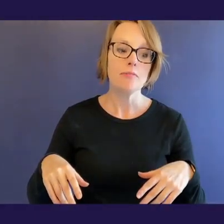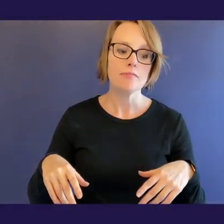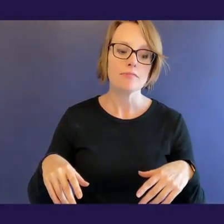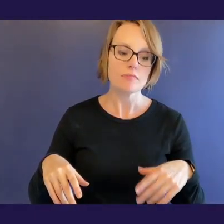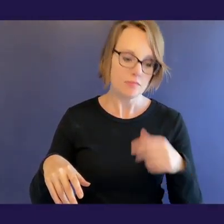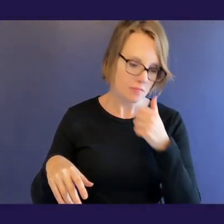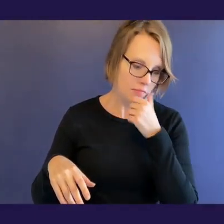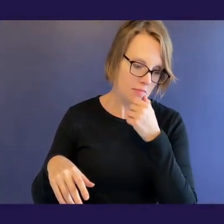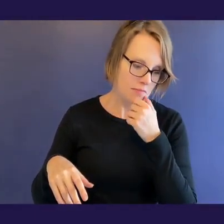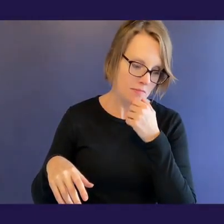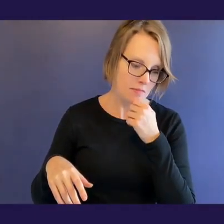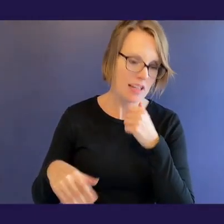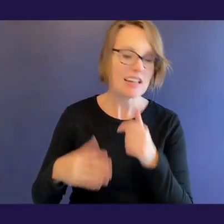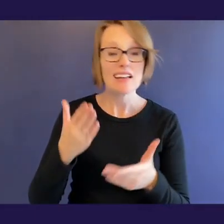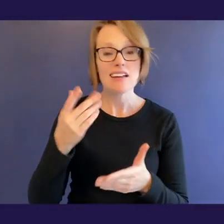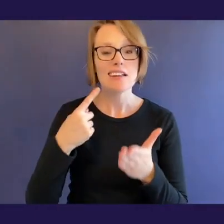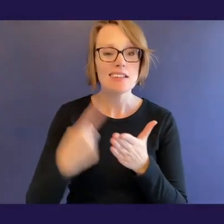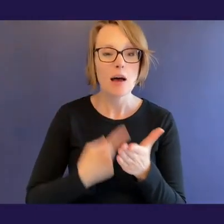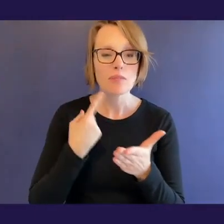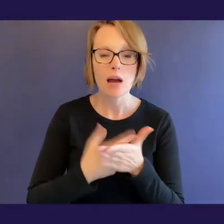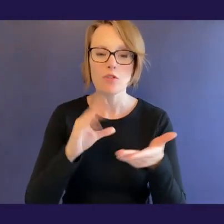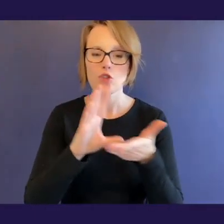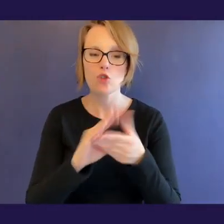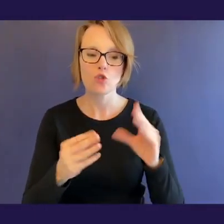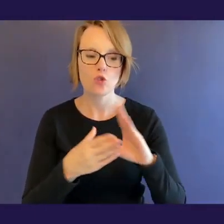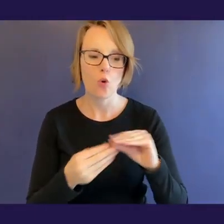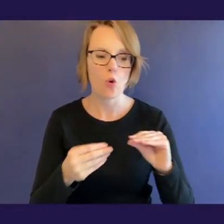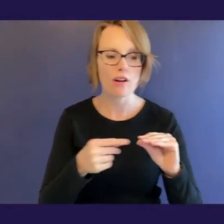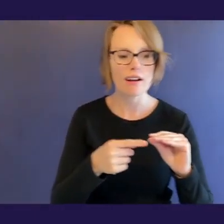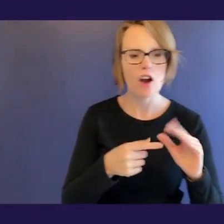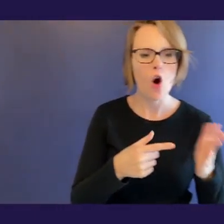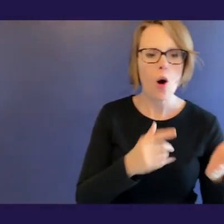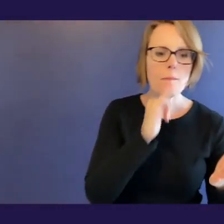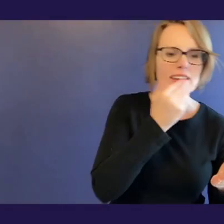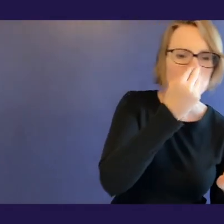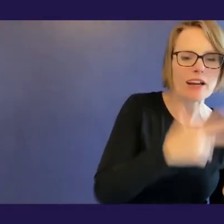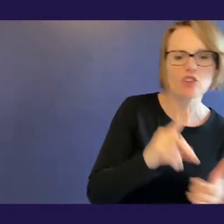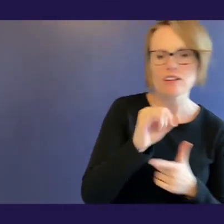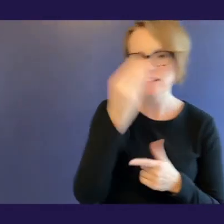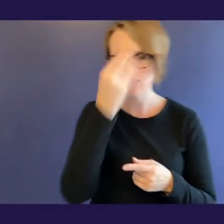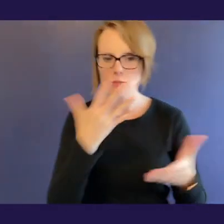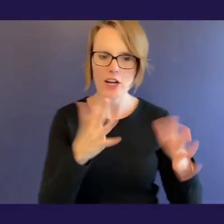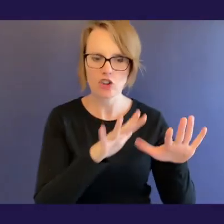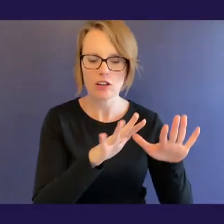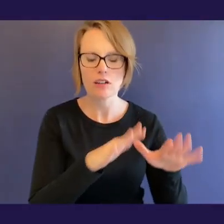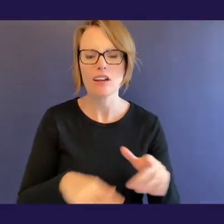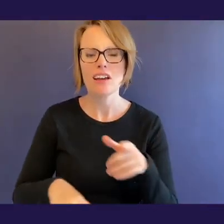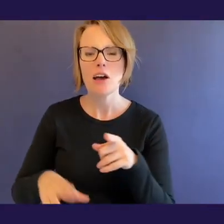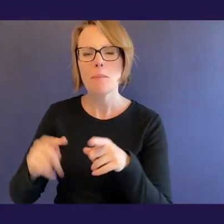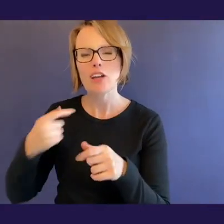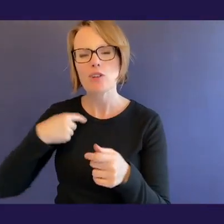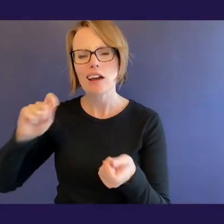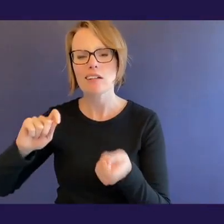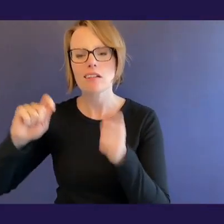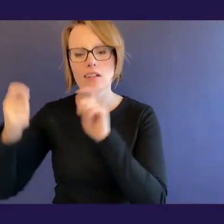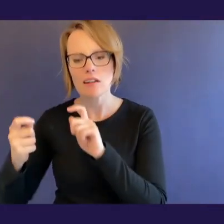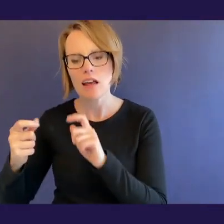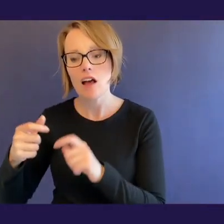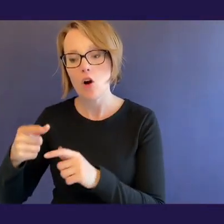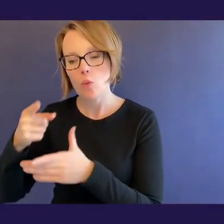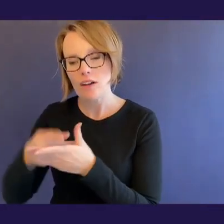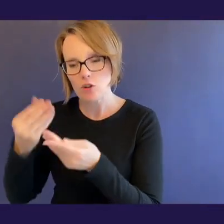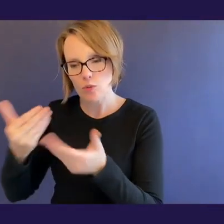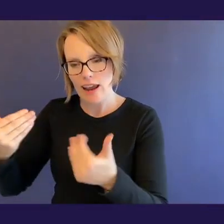value and that core value with best practice information, so that we're basing it on what's peer reviewed,